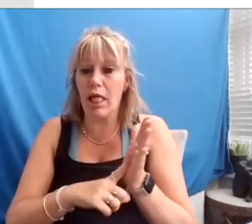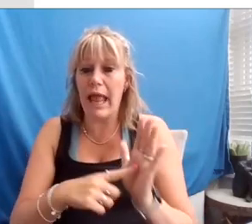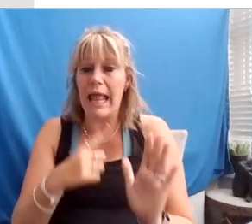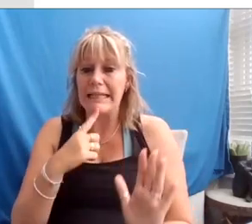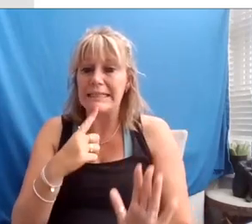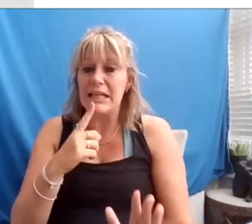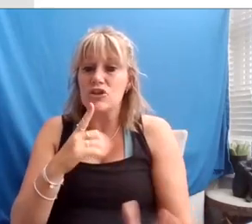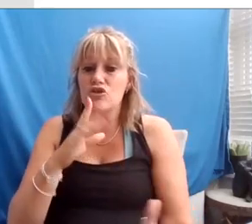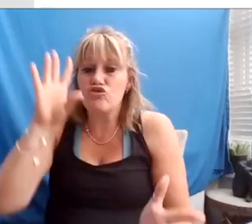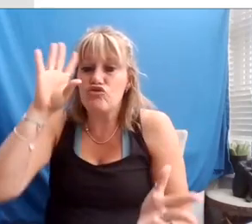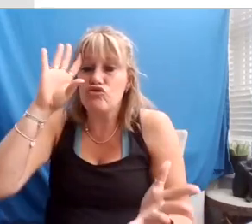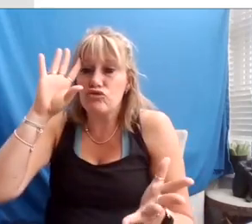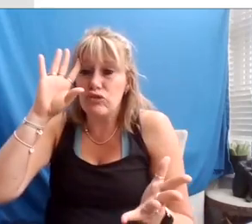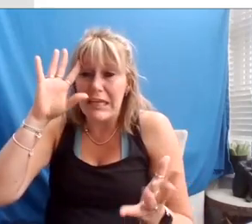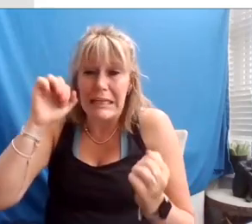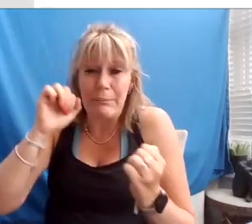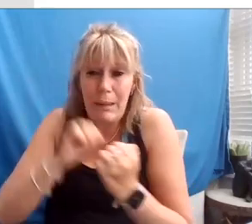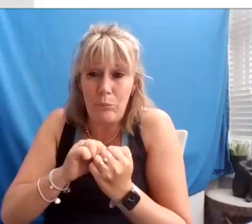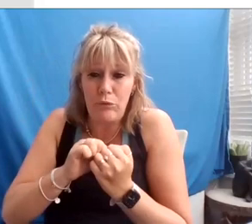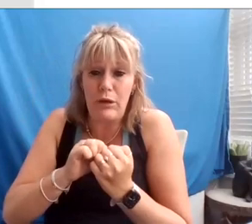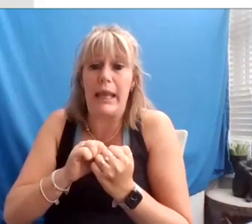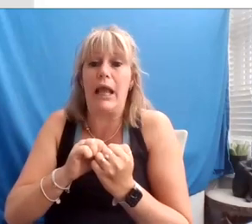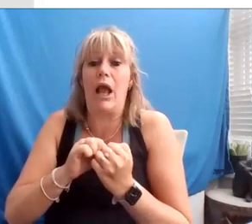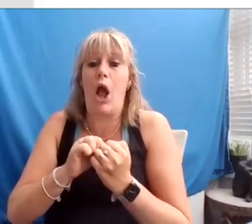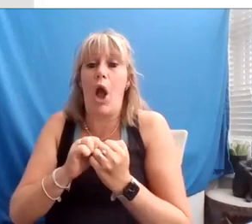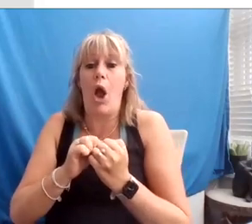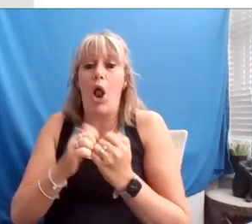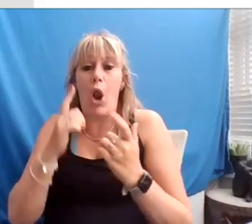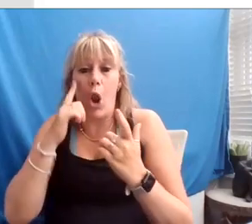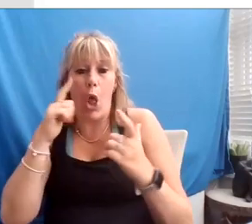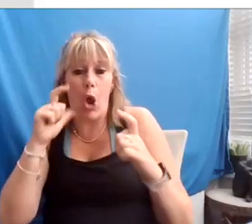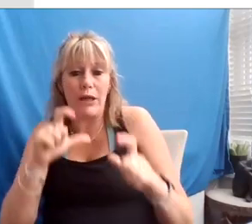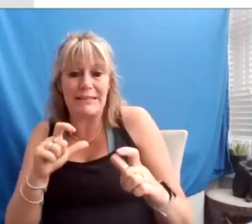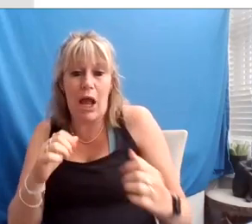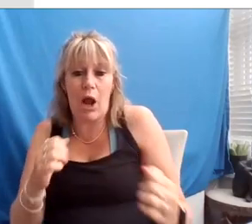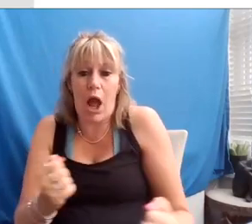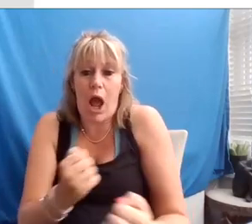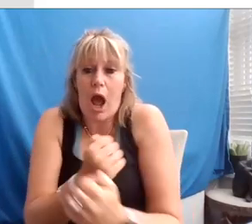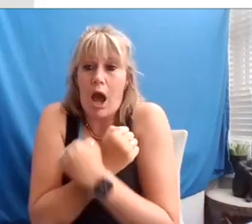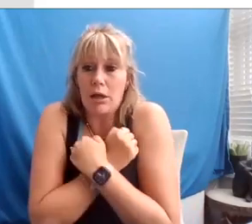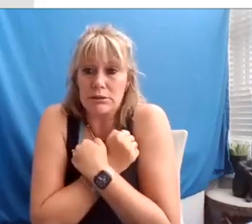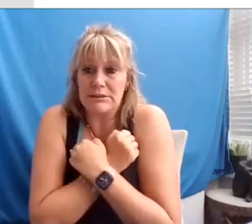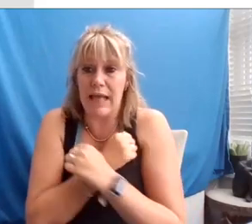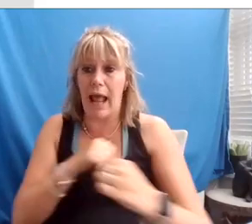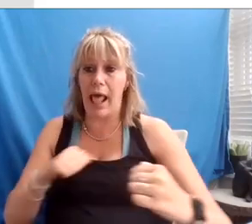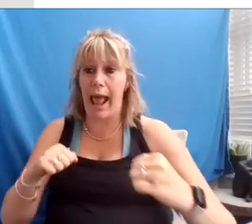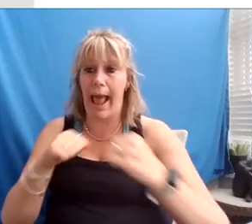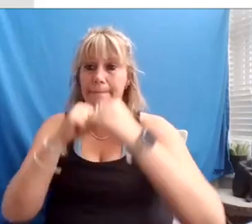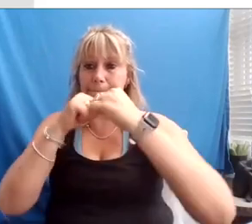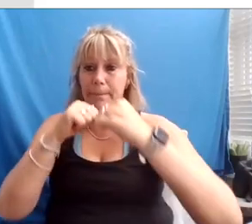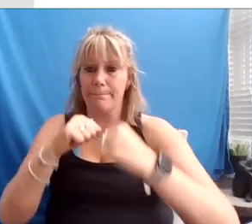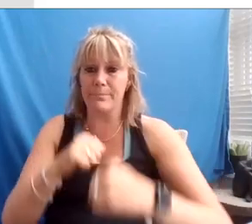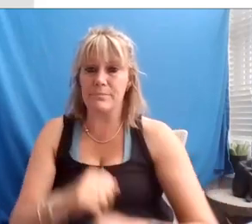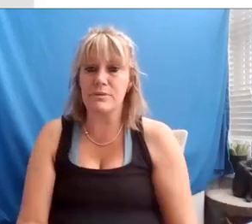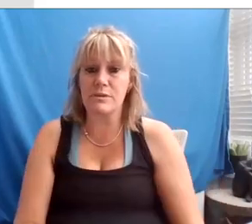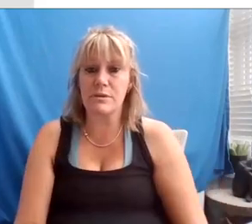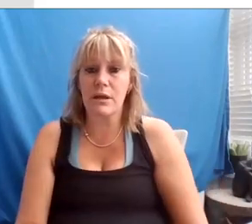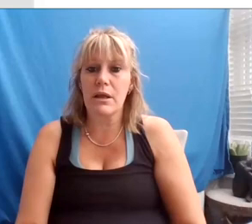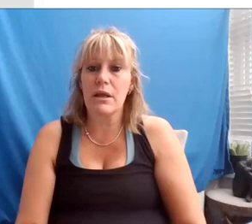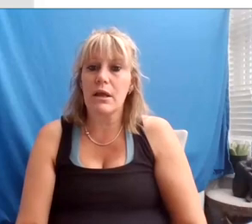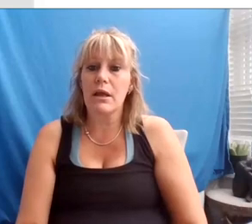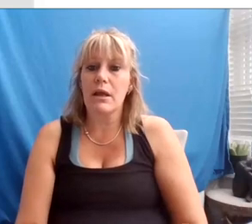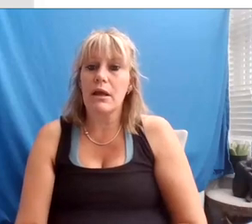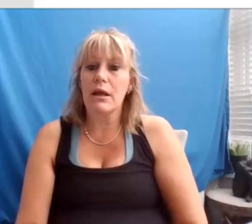Remembering Pre-Lockdown Hugs and Hand Pump Greetings. Alison, you know Tracy's